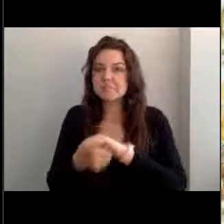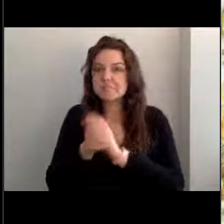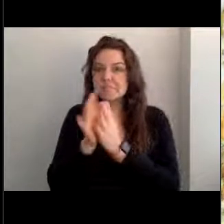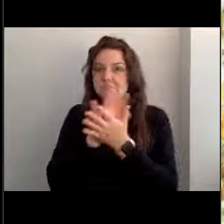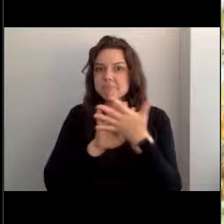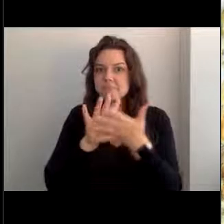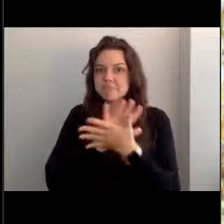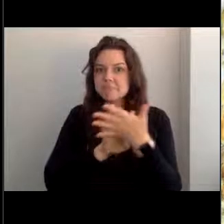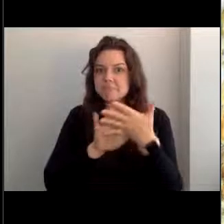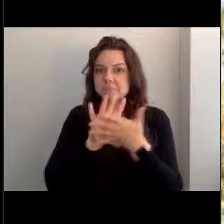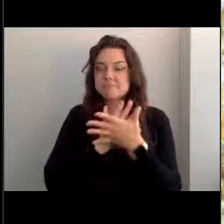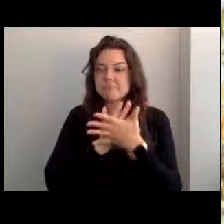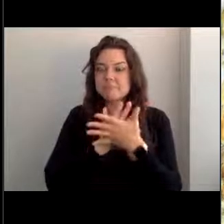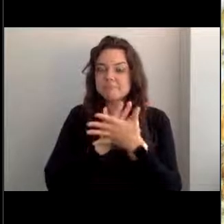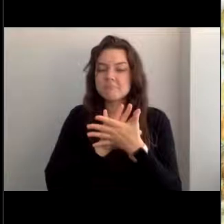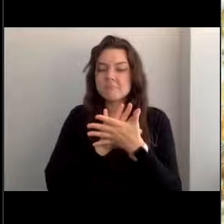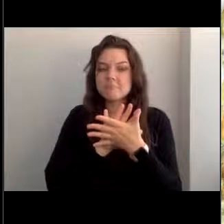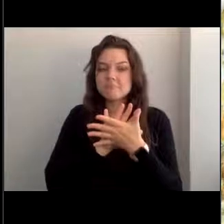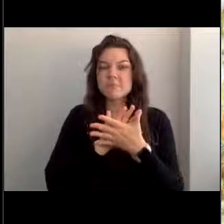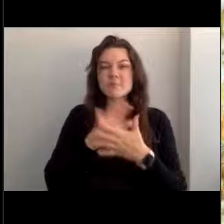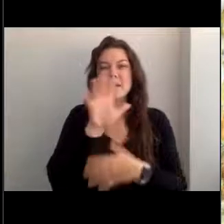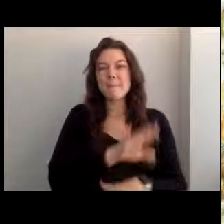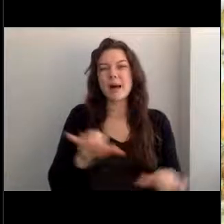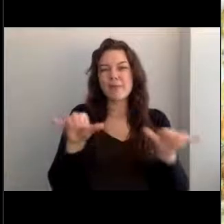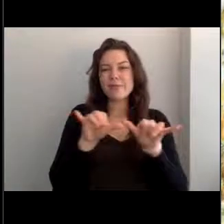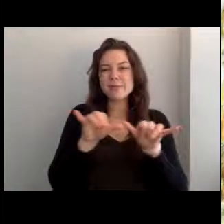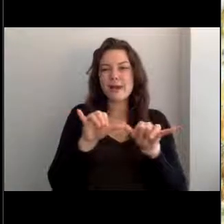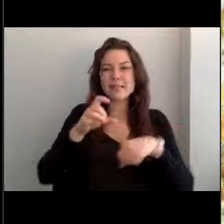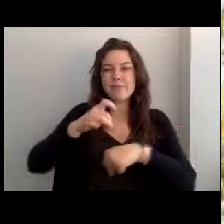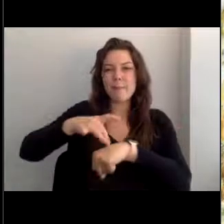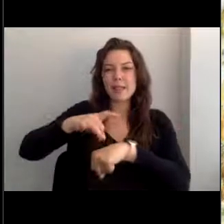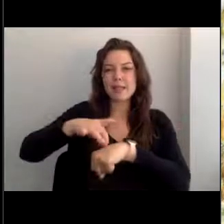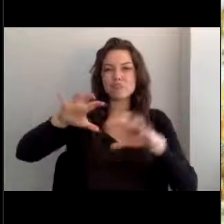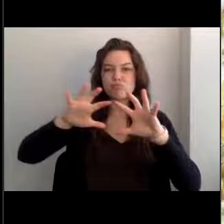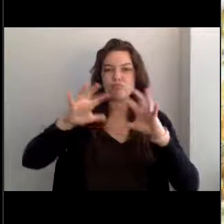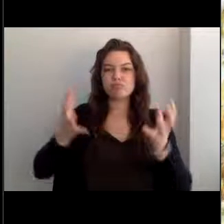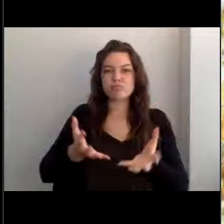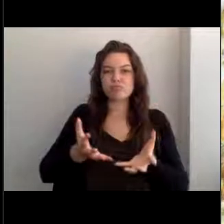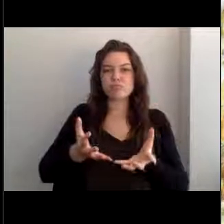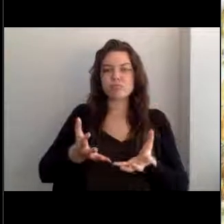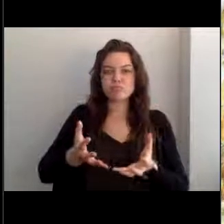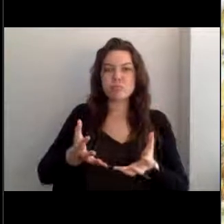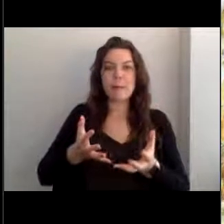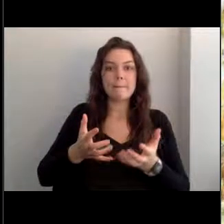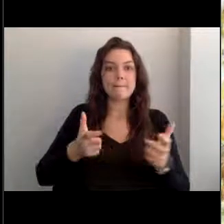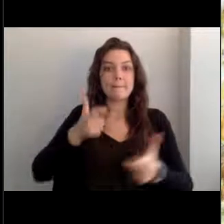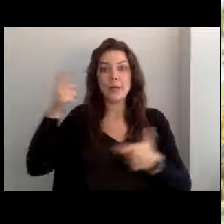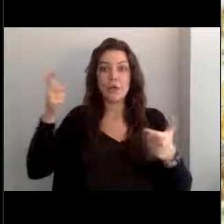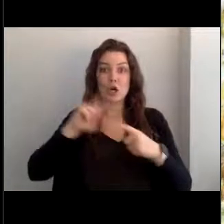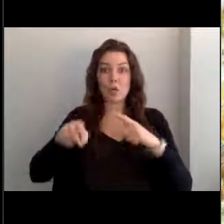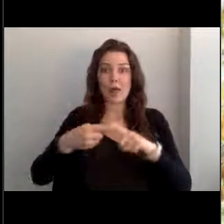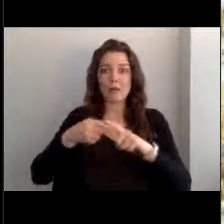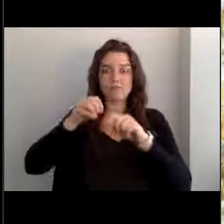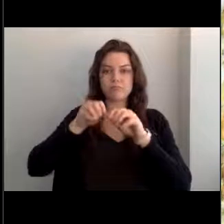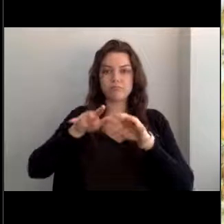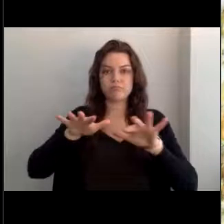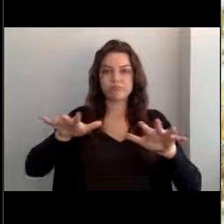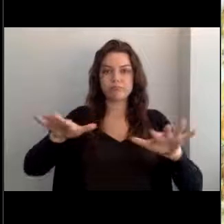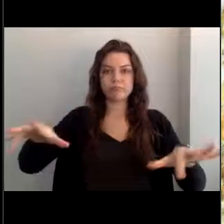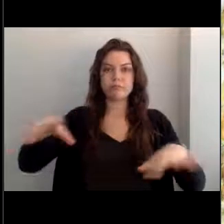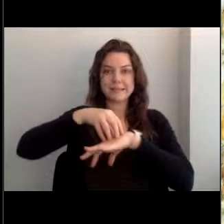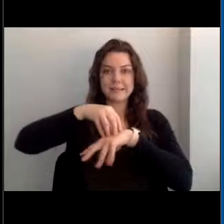eye spots. And it's the size of a cantaloupe melon, kind of the orange insides, but much bigger if it actually spreads out all of its